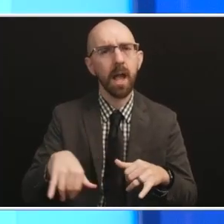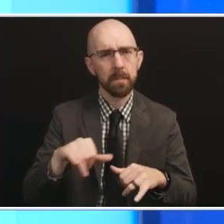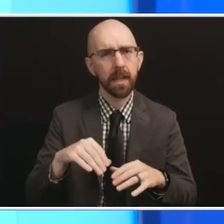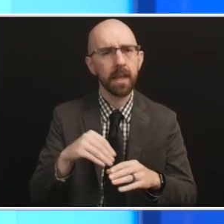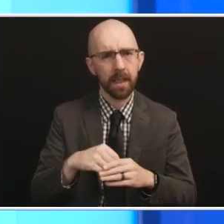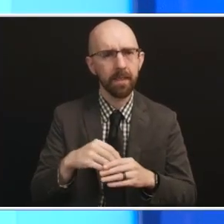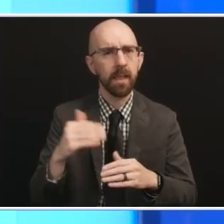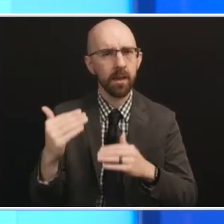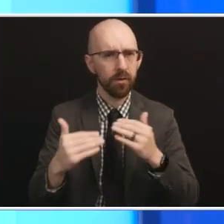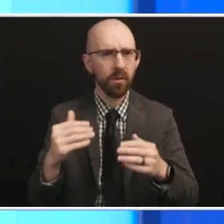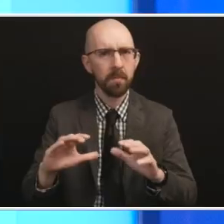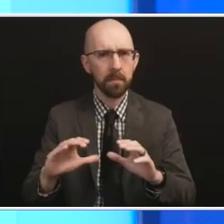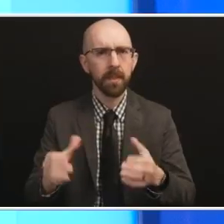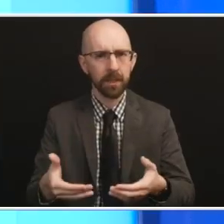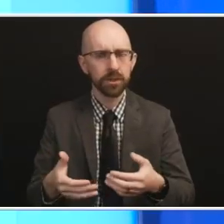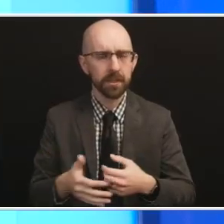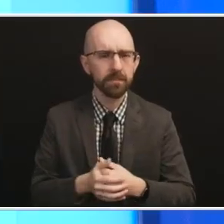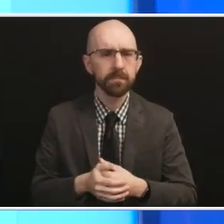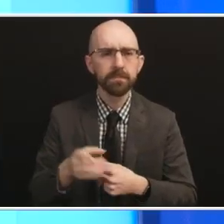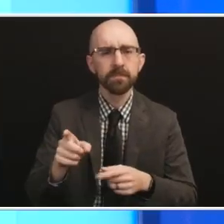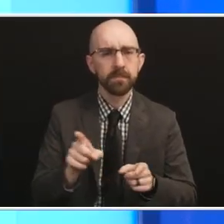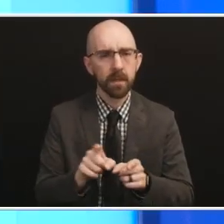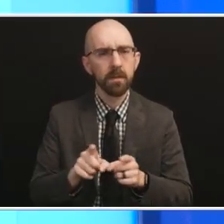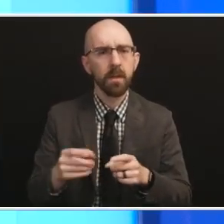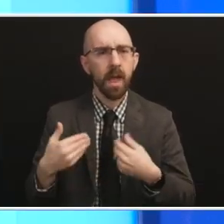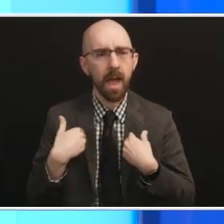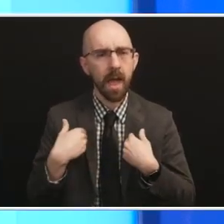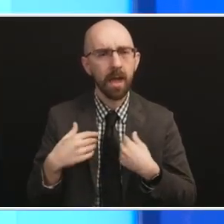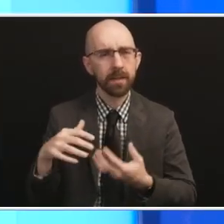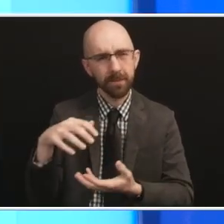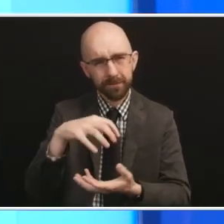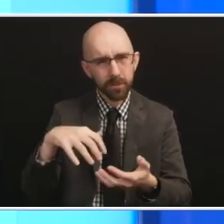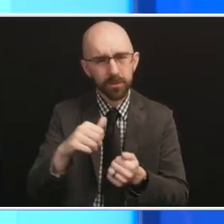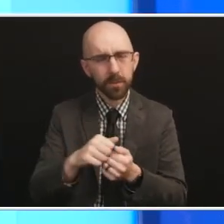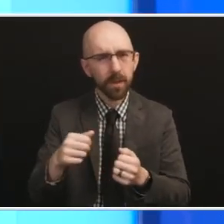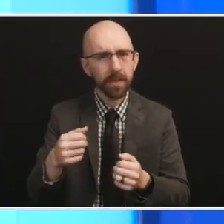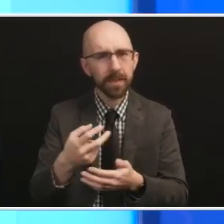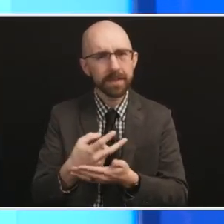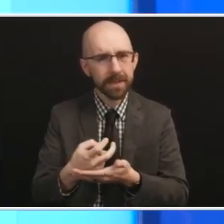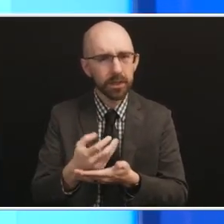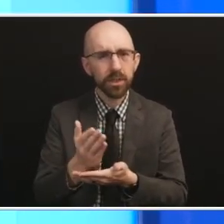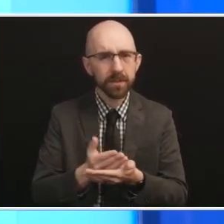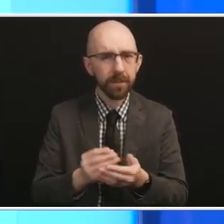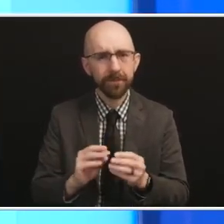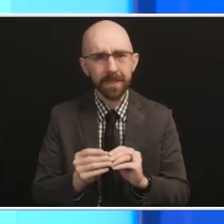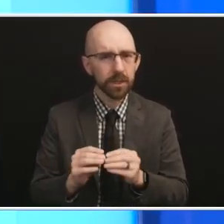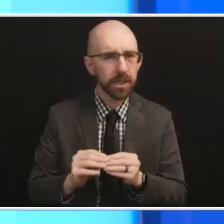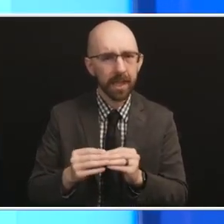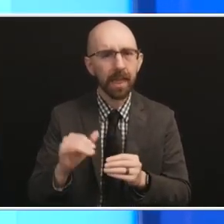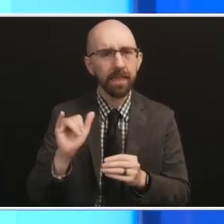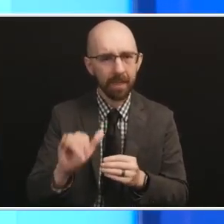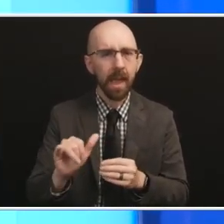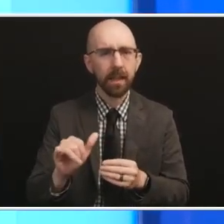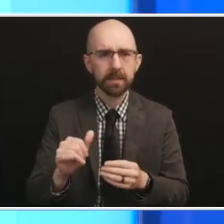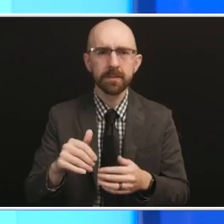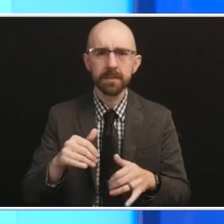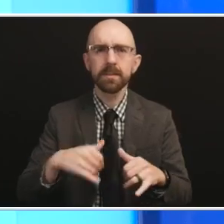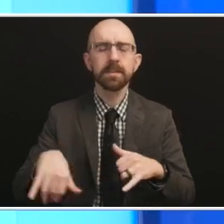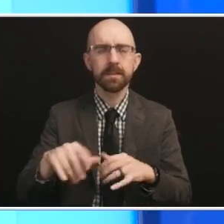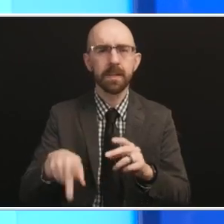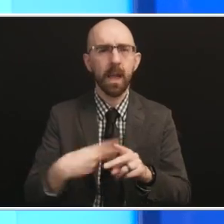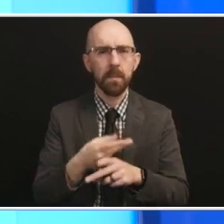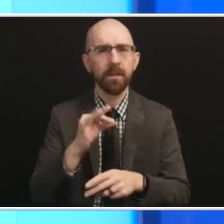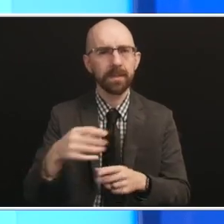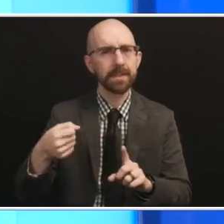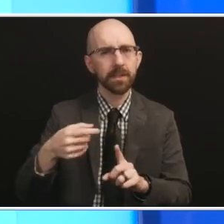population. He also has like confusion with his seizures and some fidgeting, and that's one of the most common types of seizures that are coming from the temporal lobe